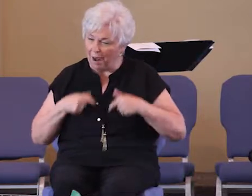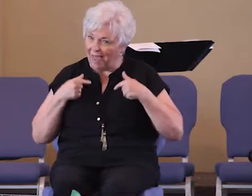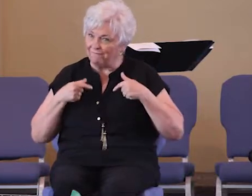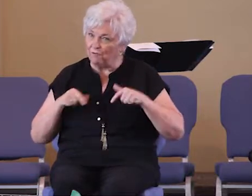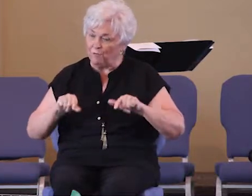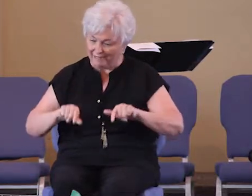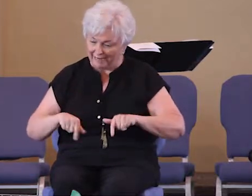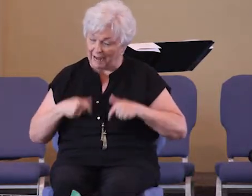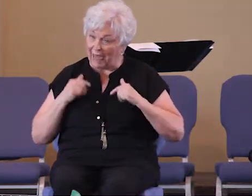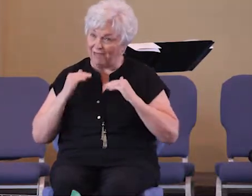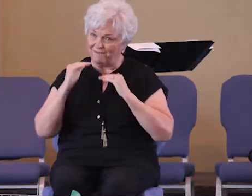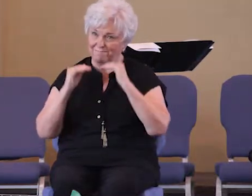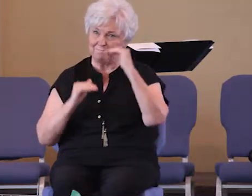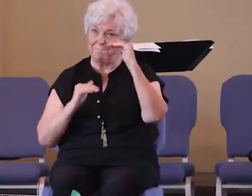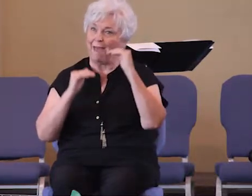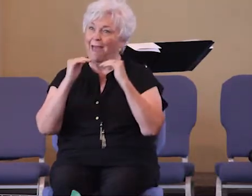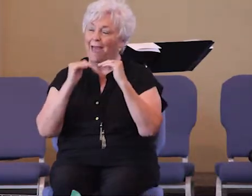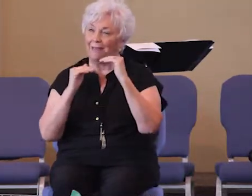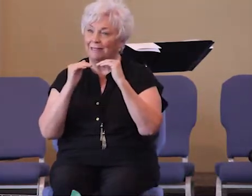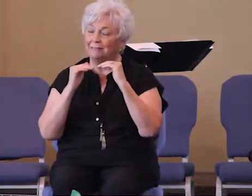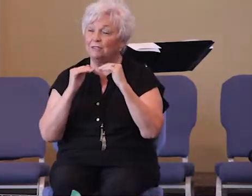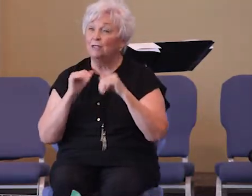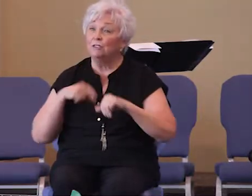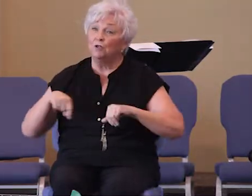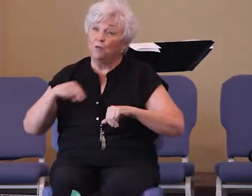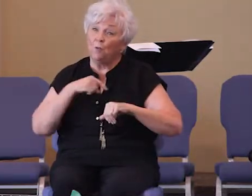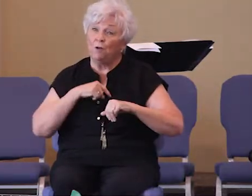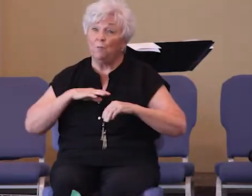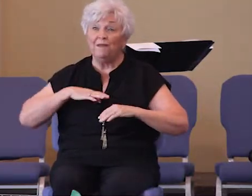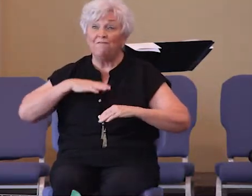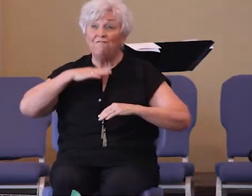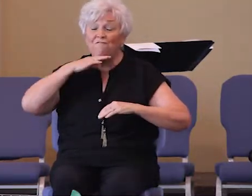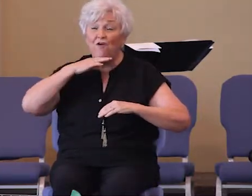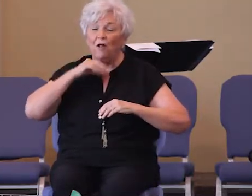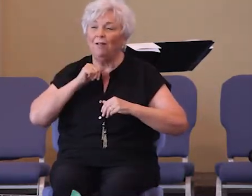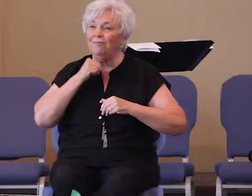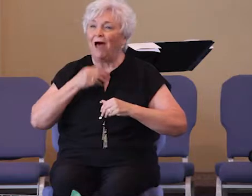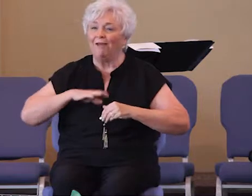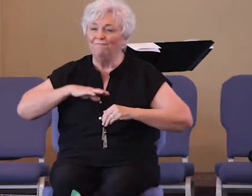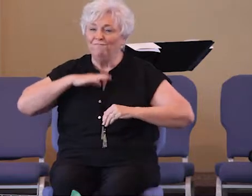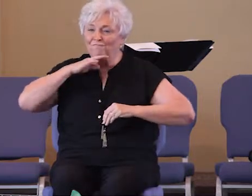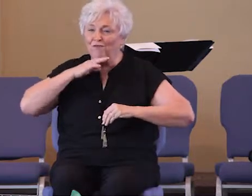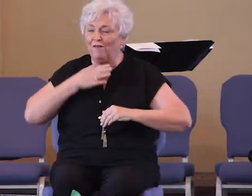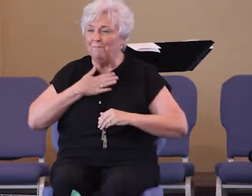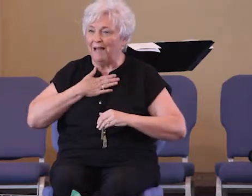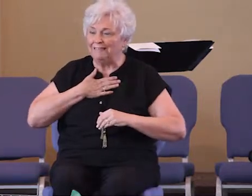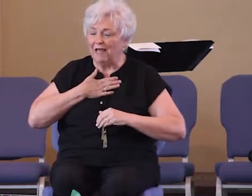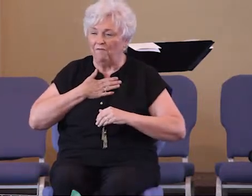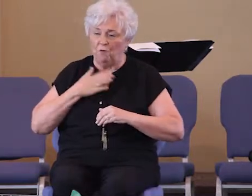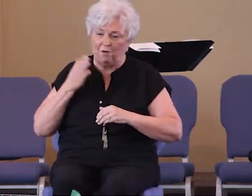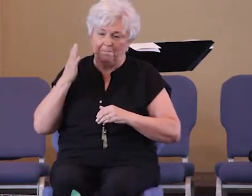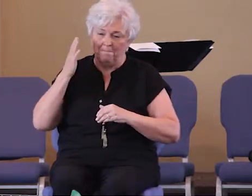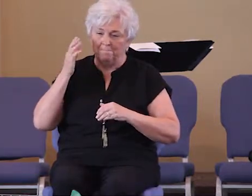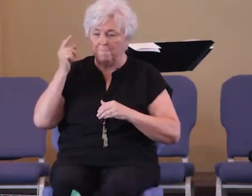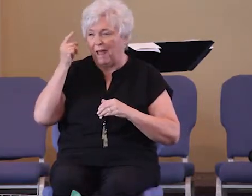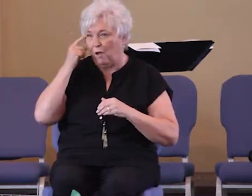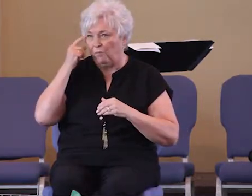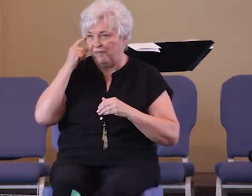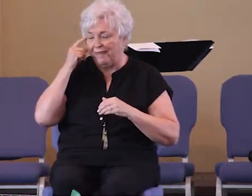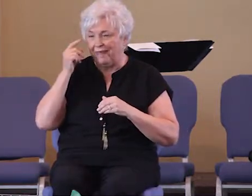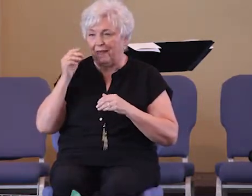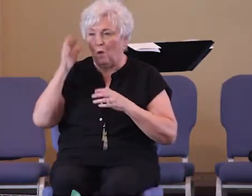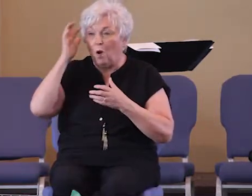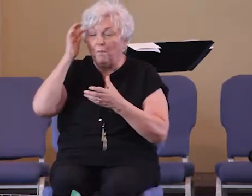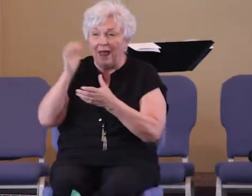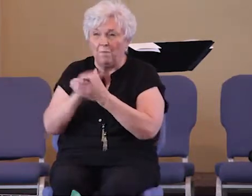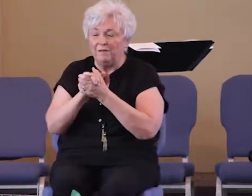we'll be full, not full of ourselves, not full of our own thinking, of our own belief, but in who God is